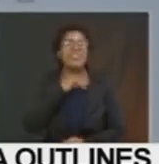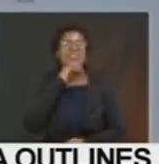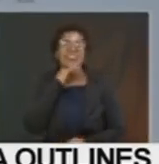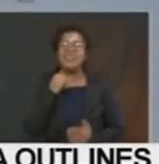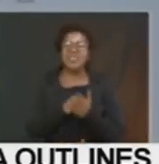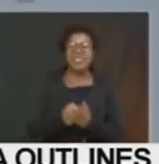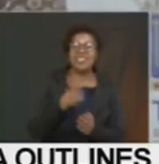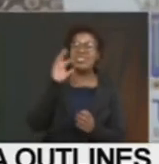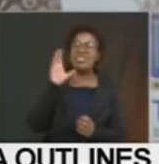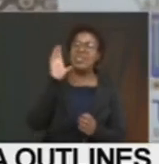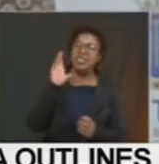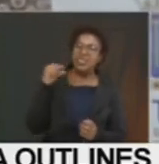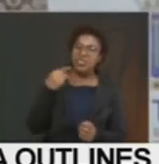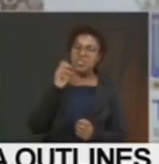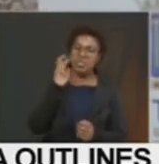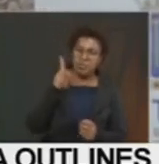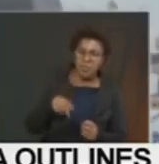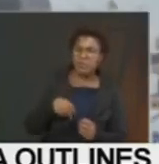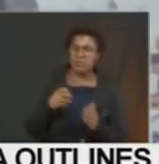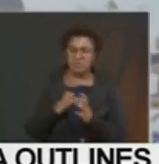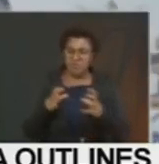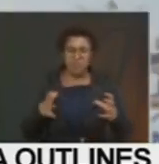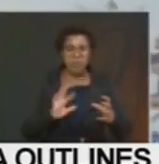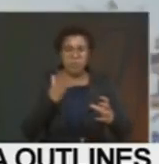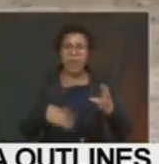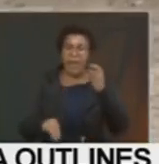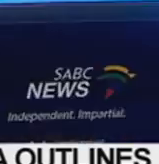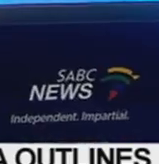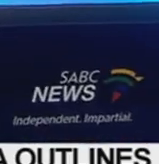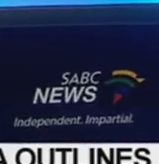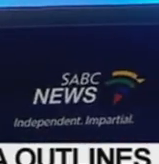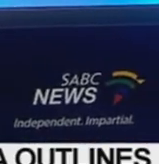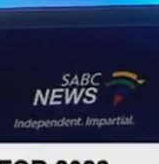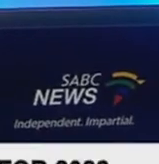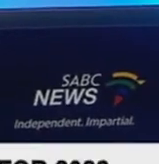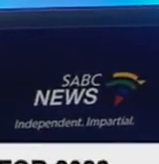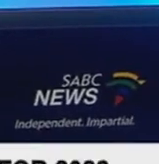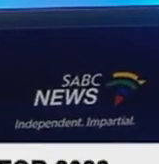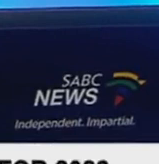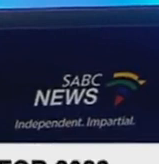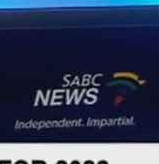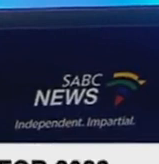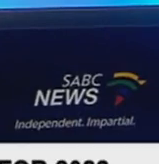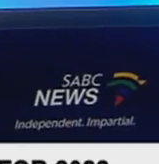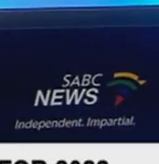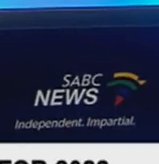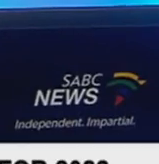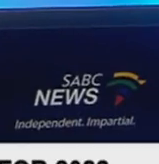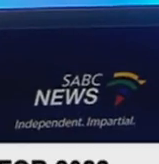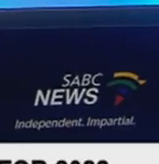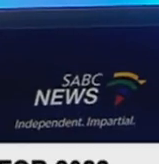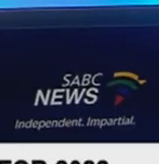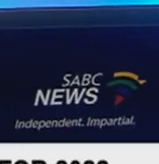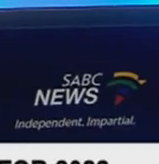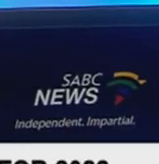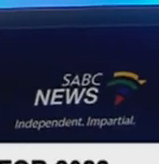also want to double the number of people employed in the Gauteng economy. All right, we're now joined via Zoom by